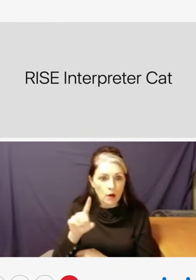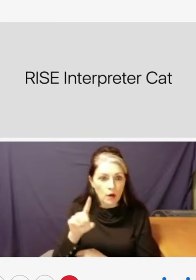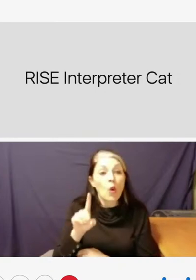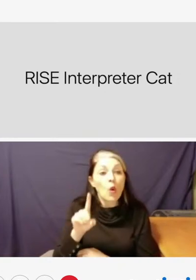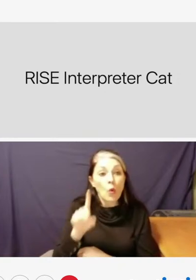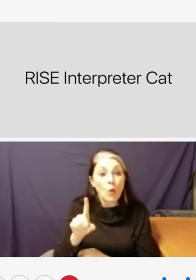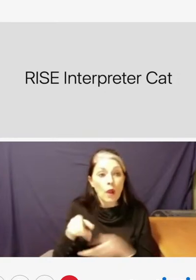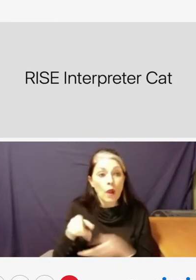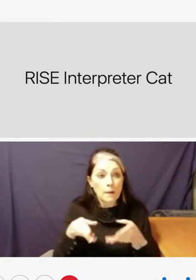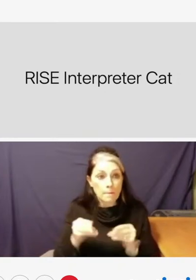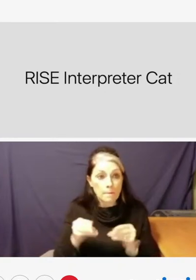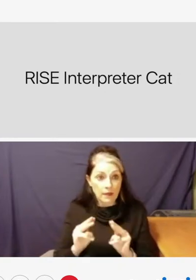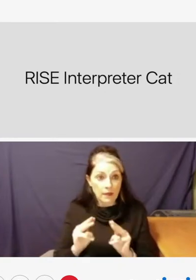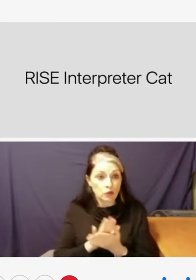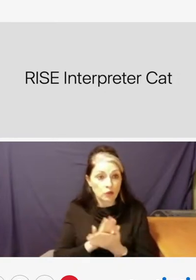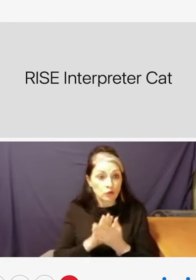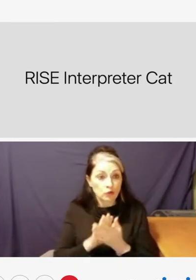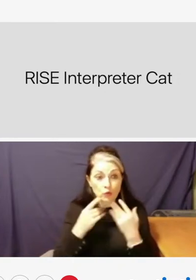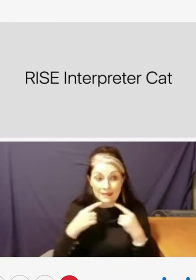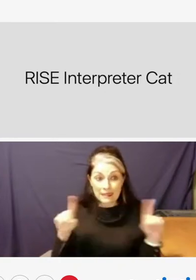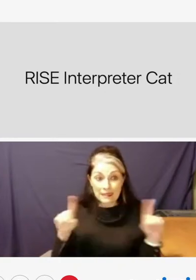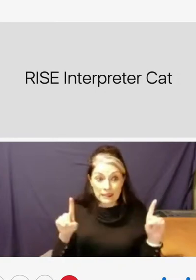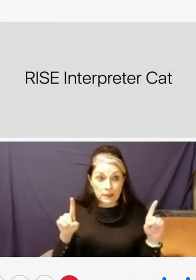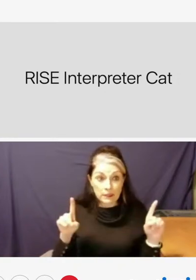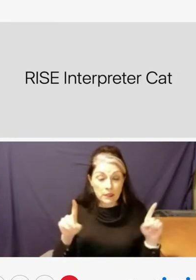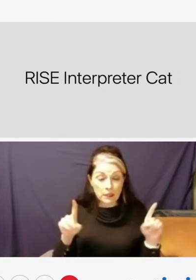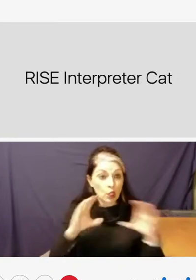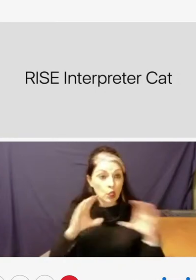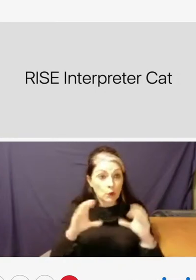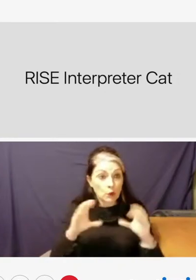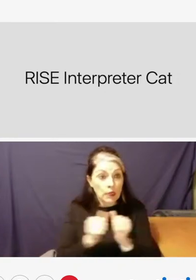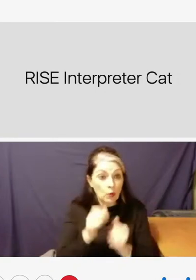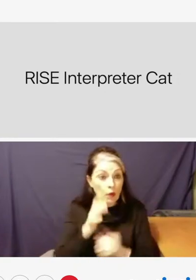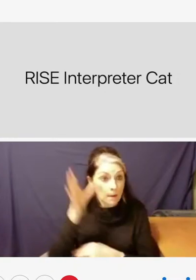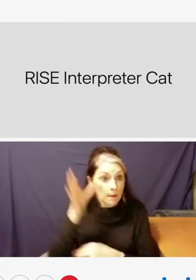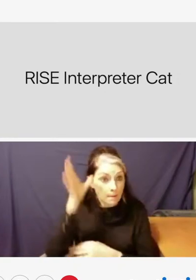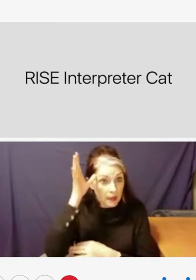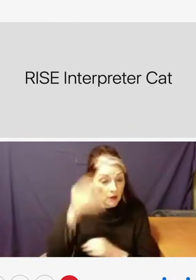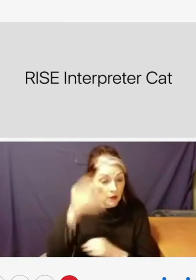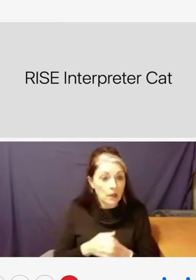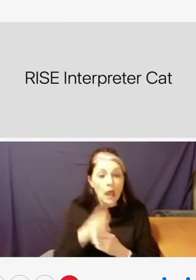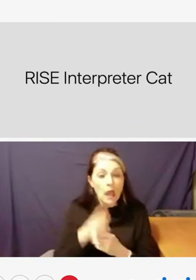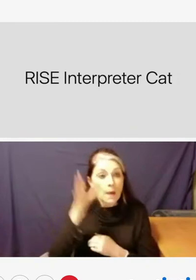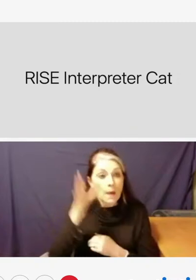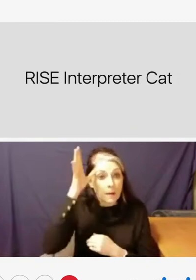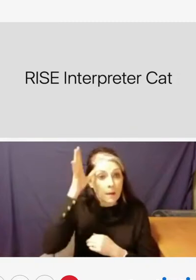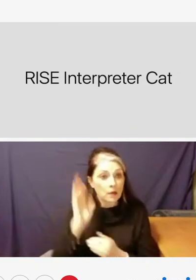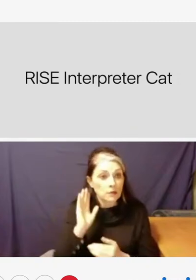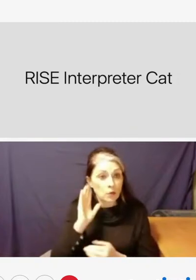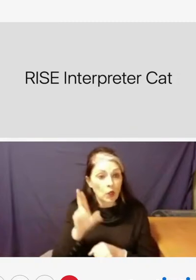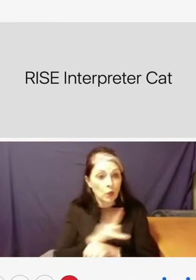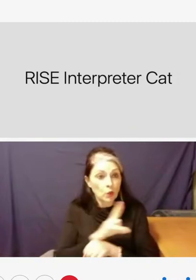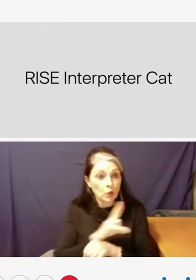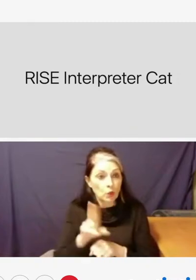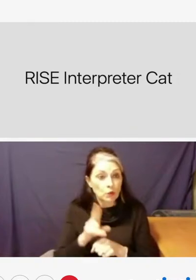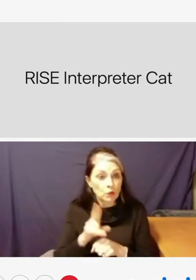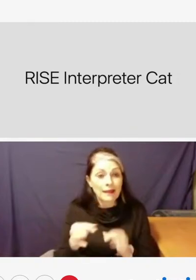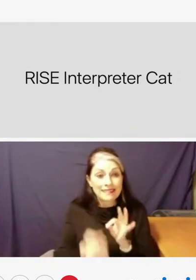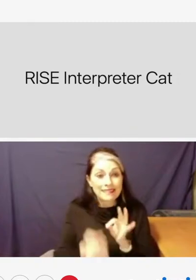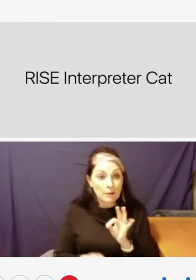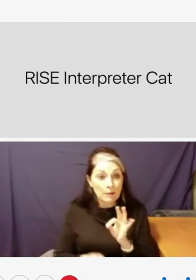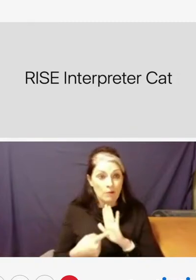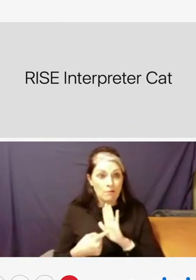successful in communicating with parents so parents will again utilizing that very simple model of a third grade